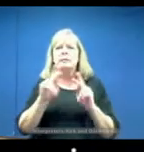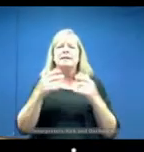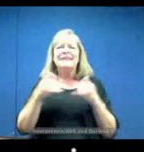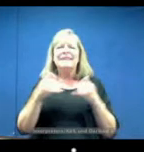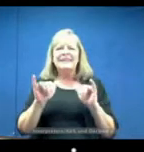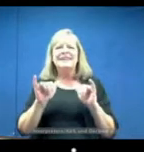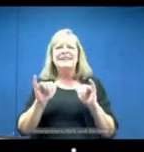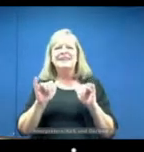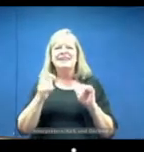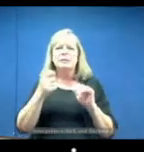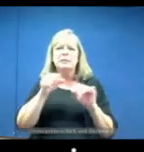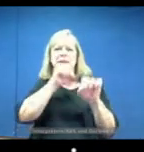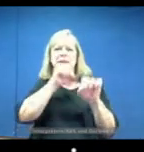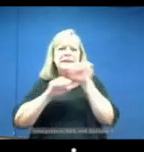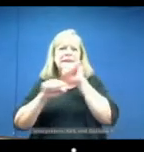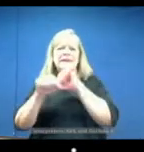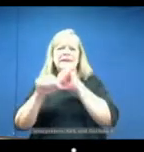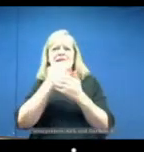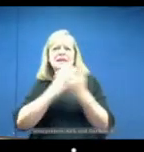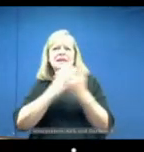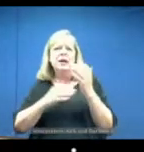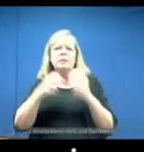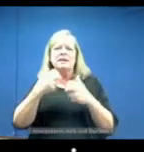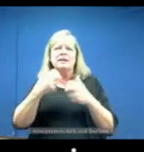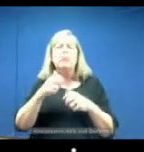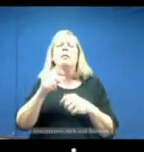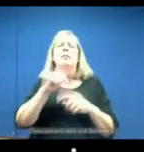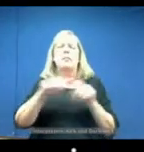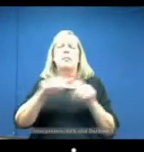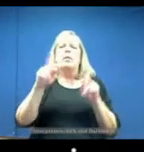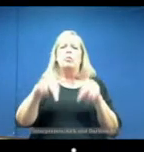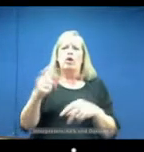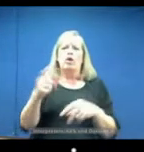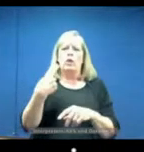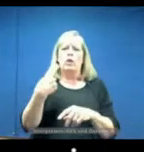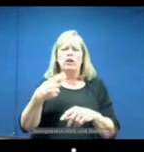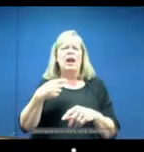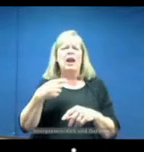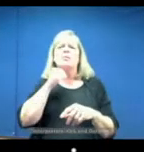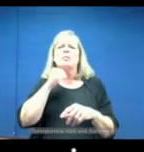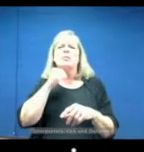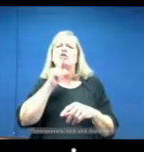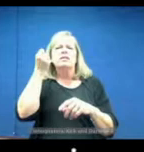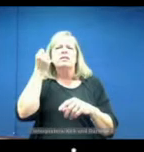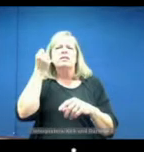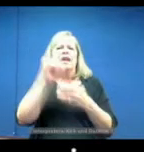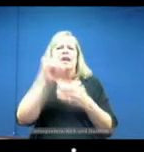experiencing technical difficulties. And we do have a question. I'm not sure I understand relationship rape.